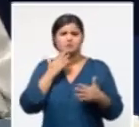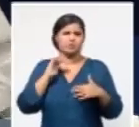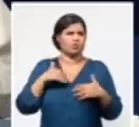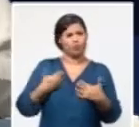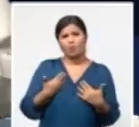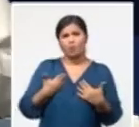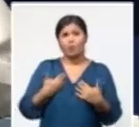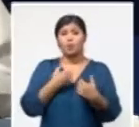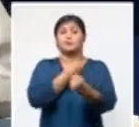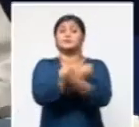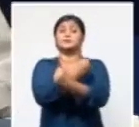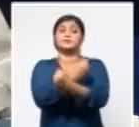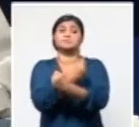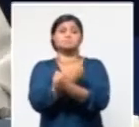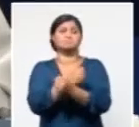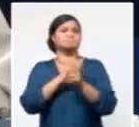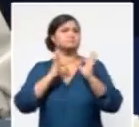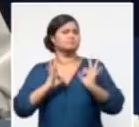and